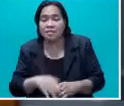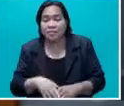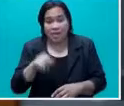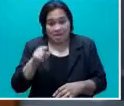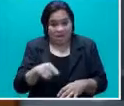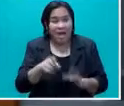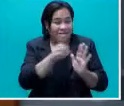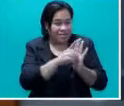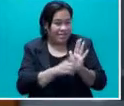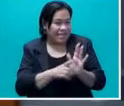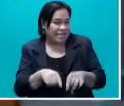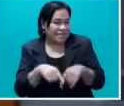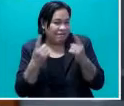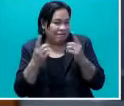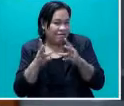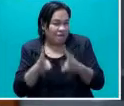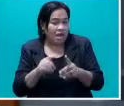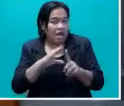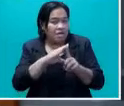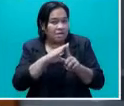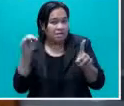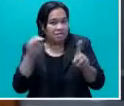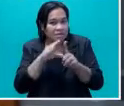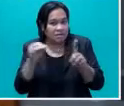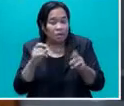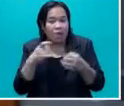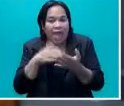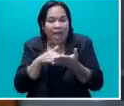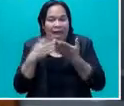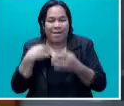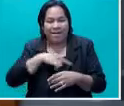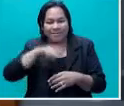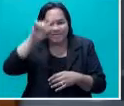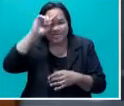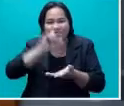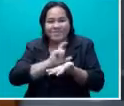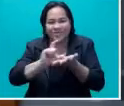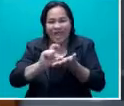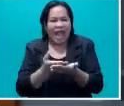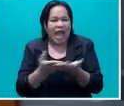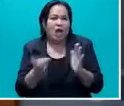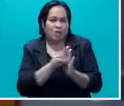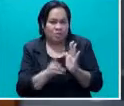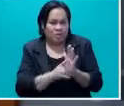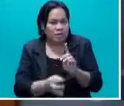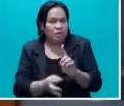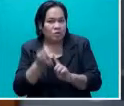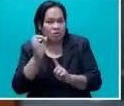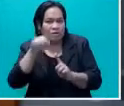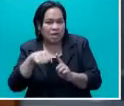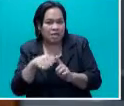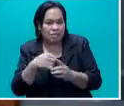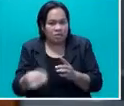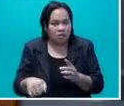many forms, and the examples will help us see how our democracy has grown, the shape and